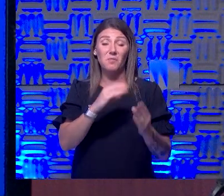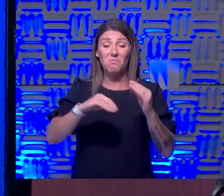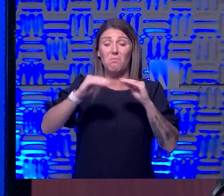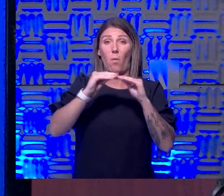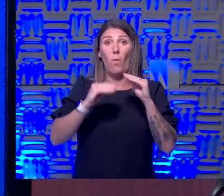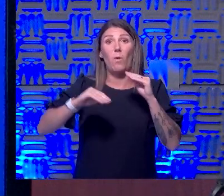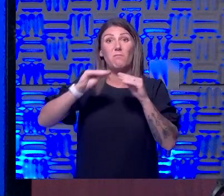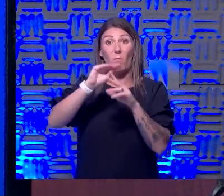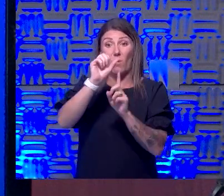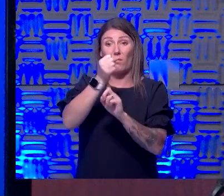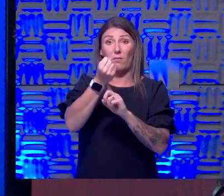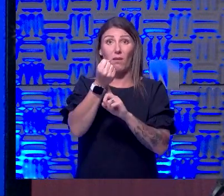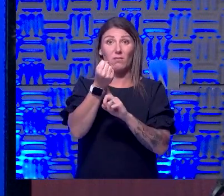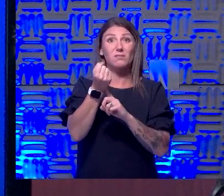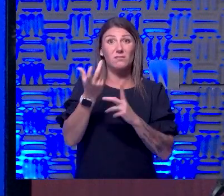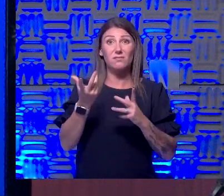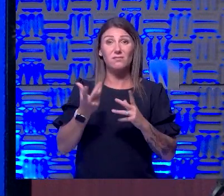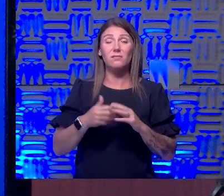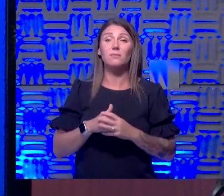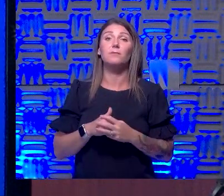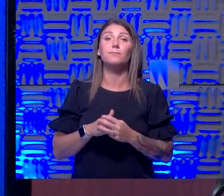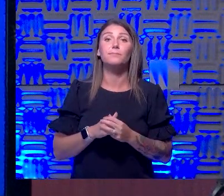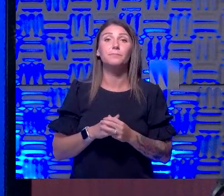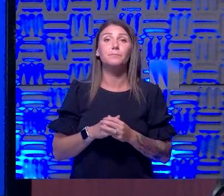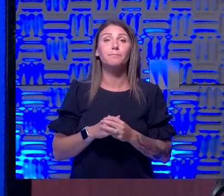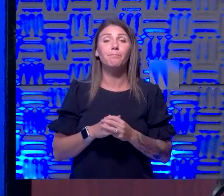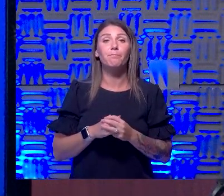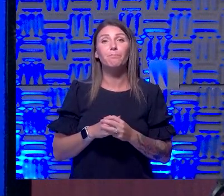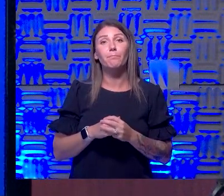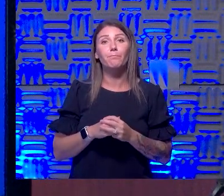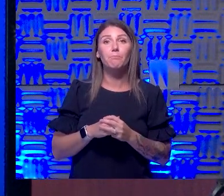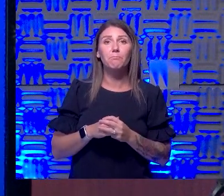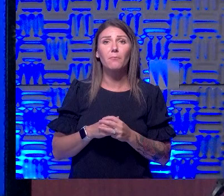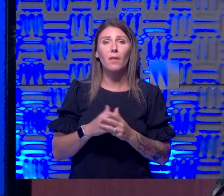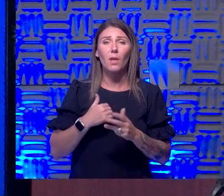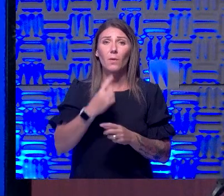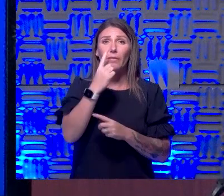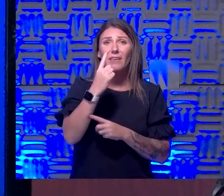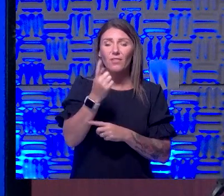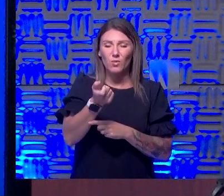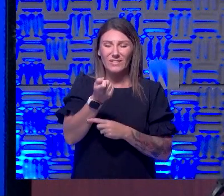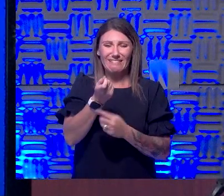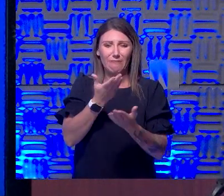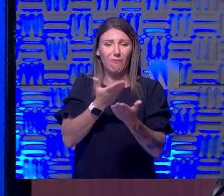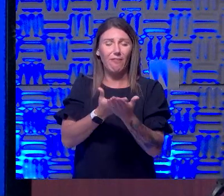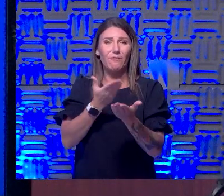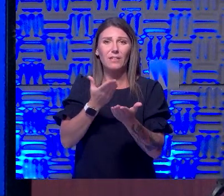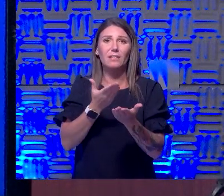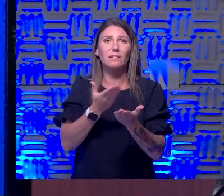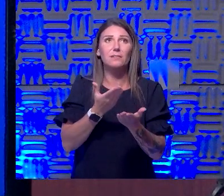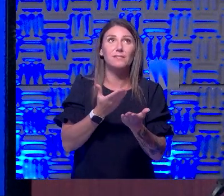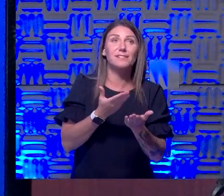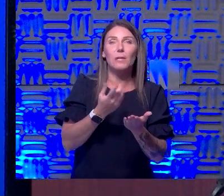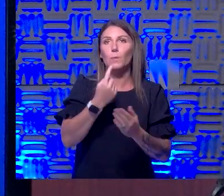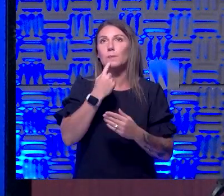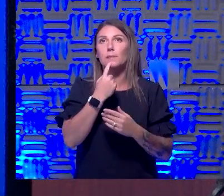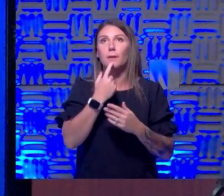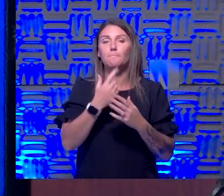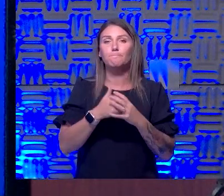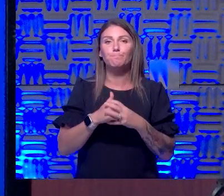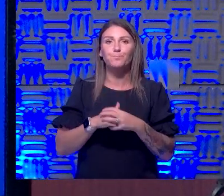more cases. There is I think very little evidence in that would